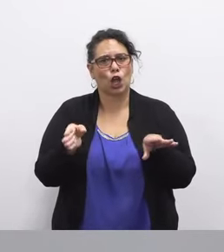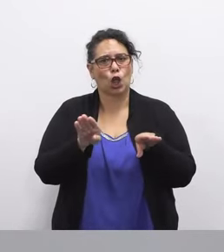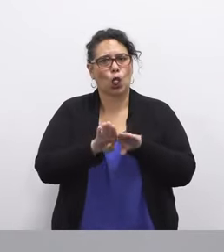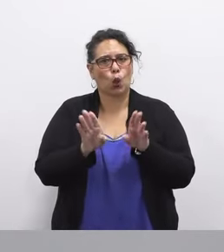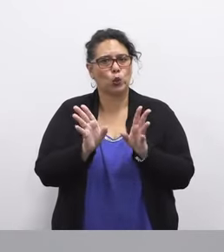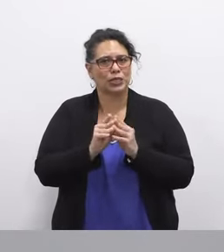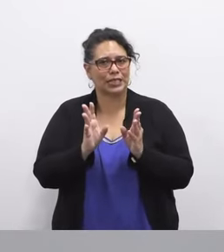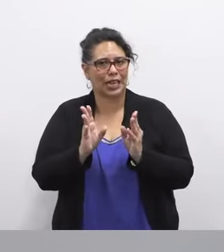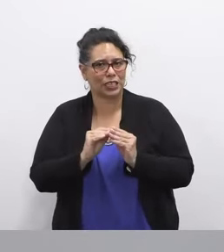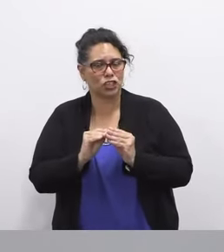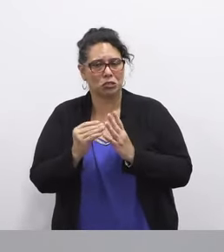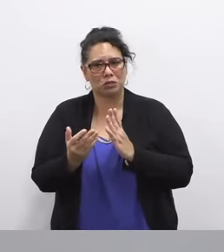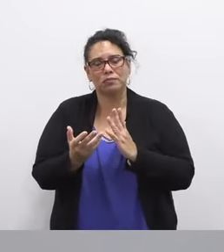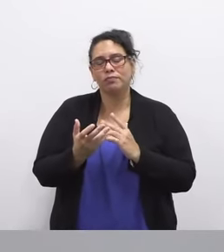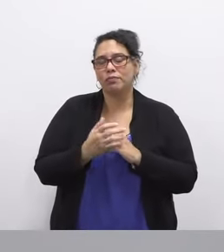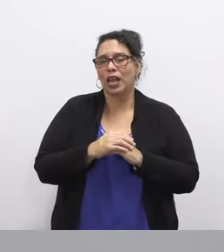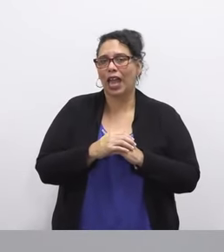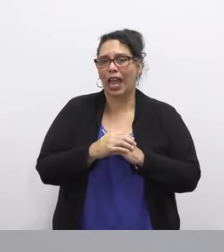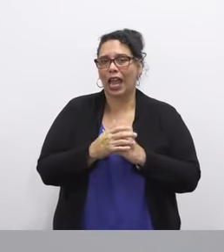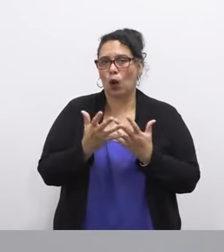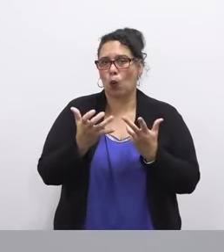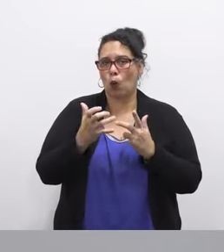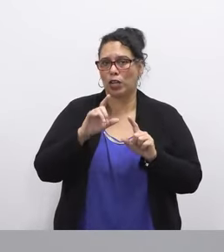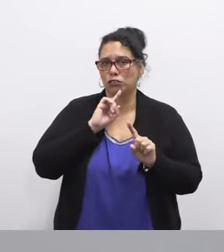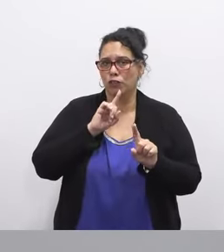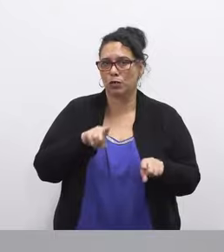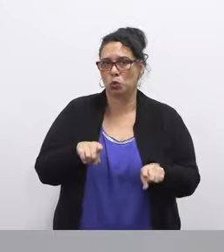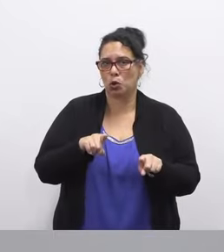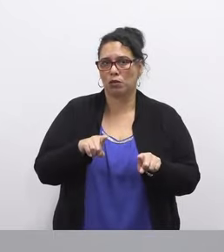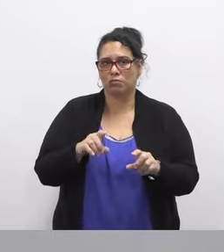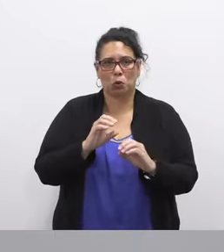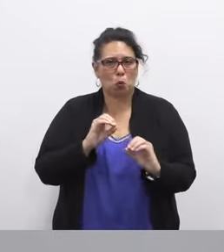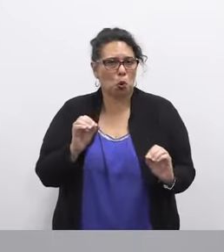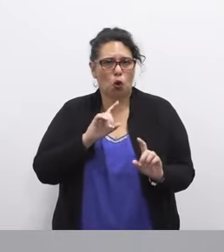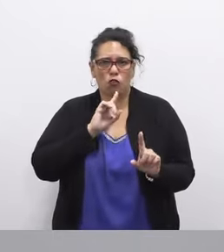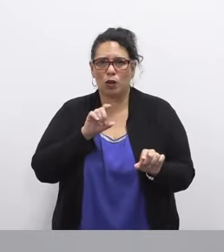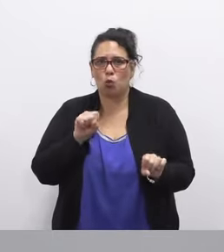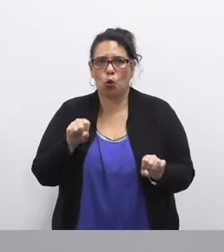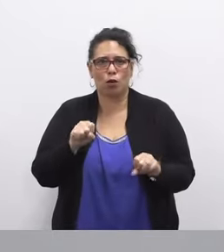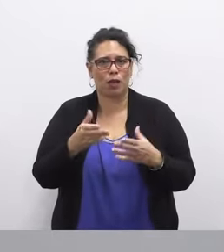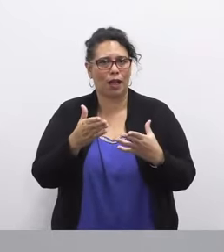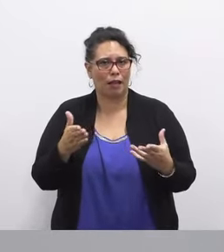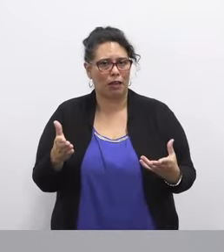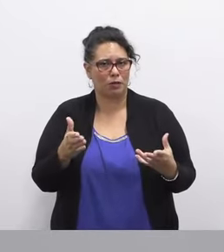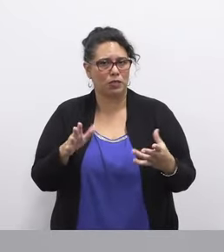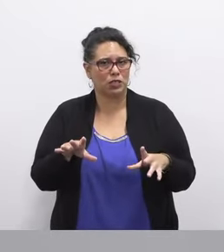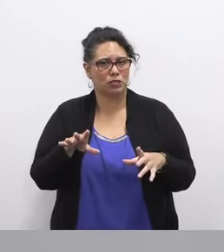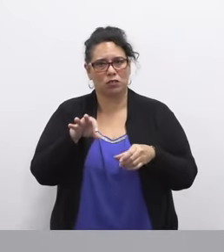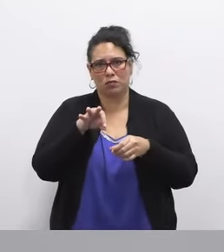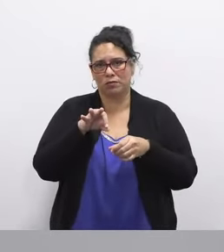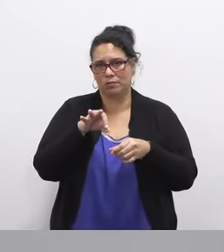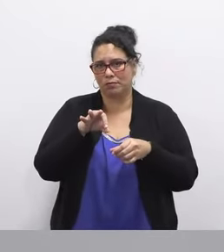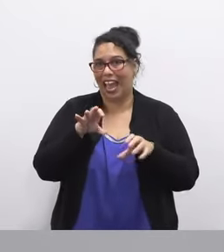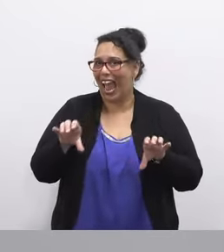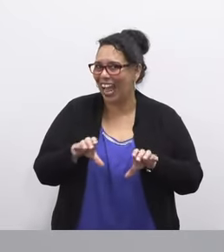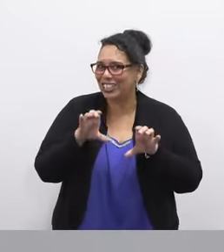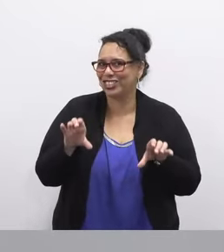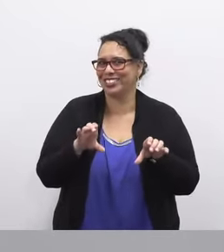closed session agenda and wishes to report that no reportable items were taken. No reportable